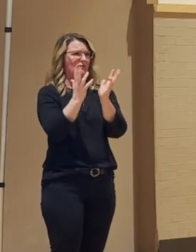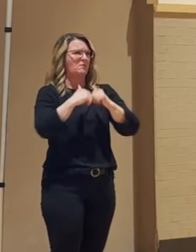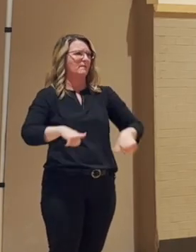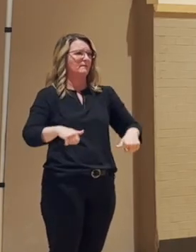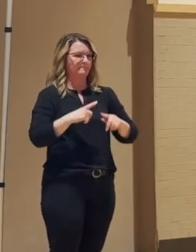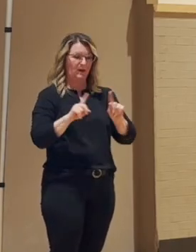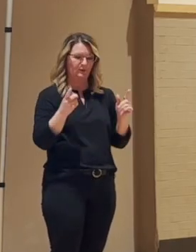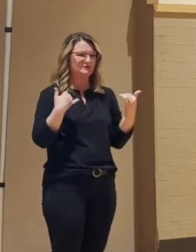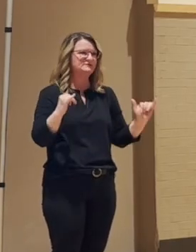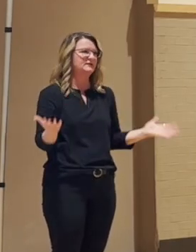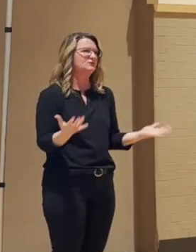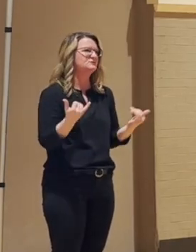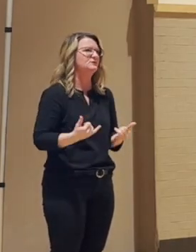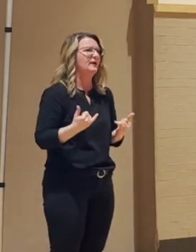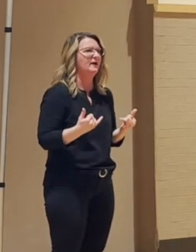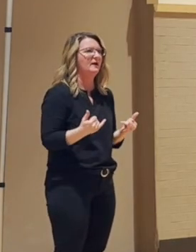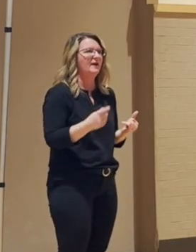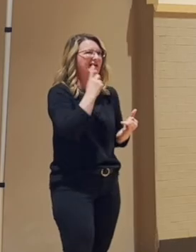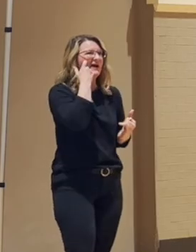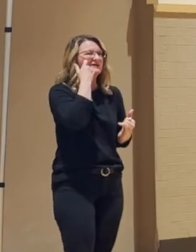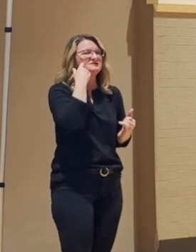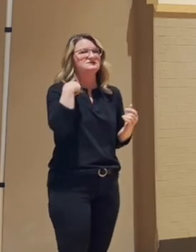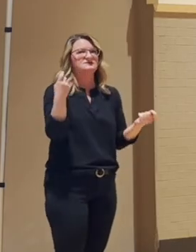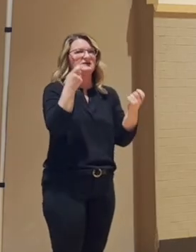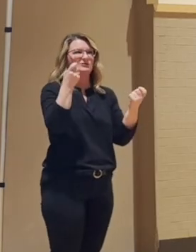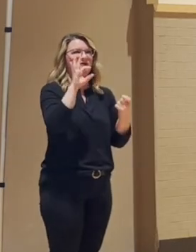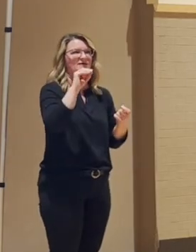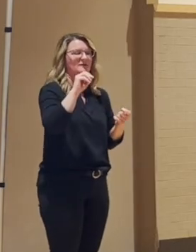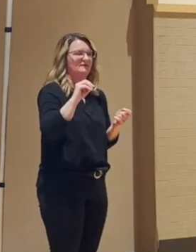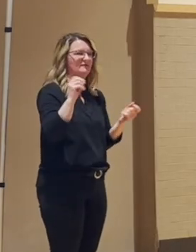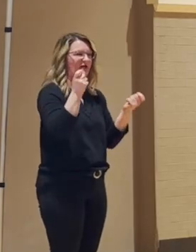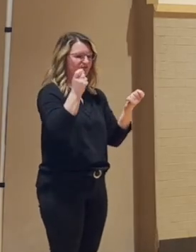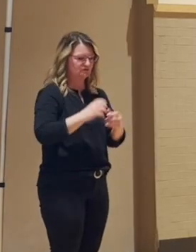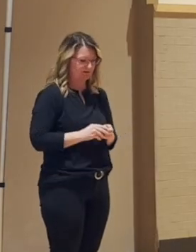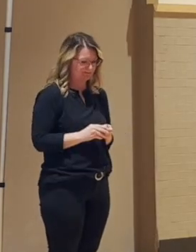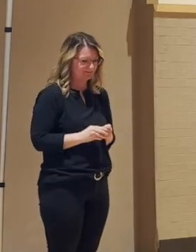still here today. And we actually just celebrated our 90th anniversary.